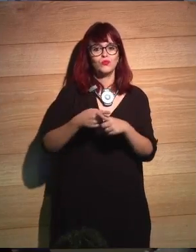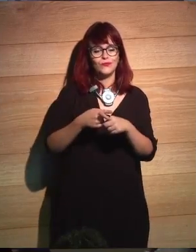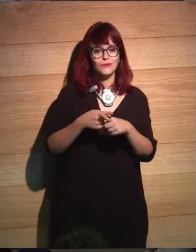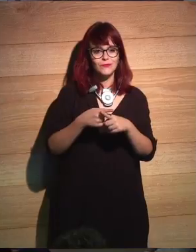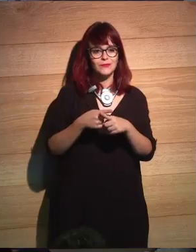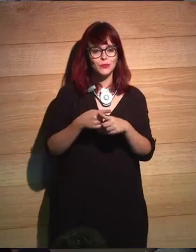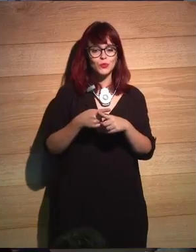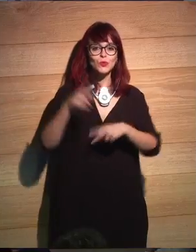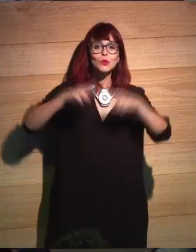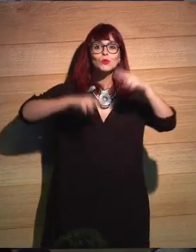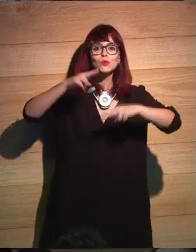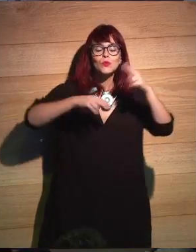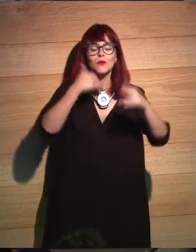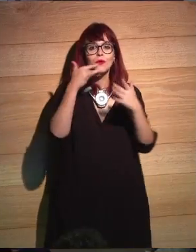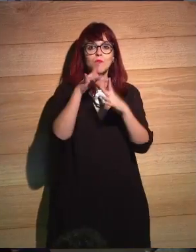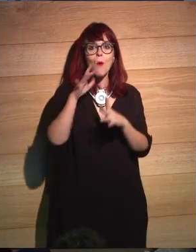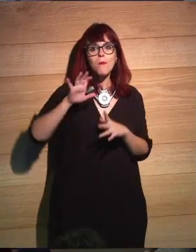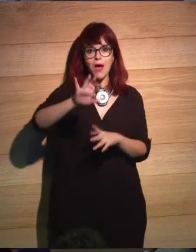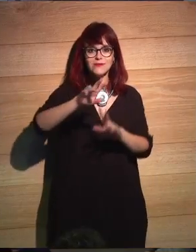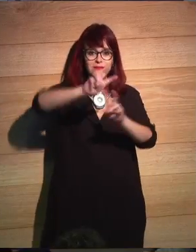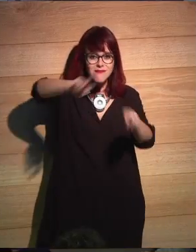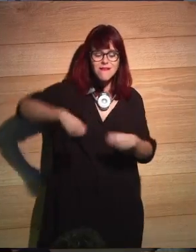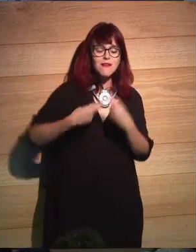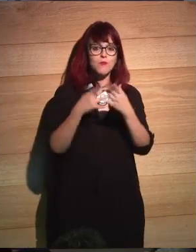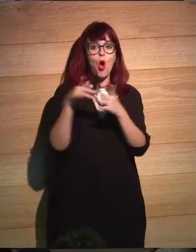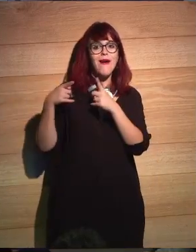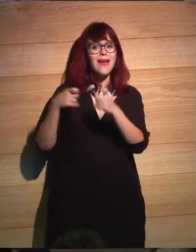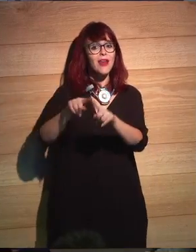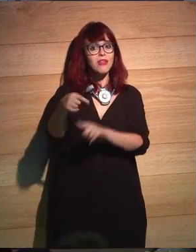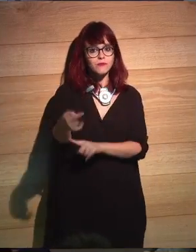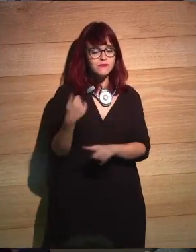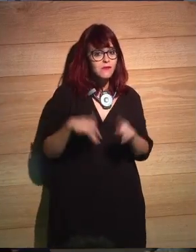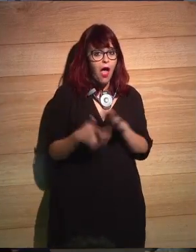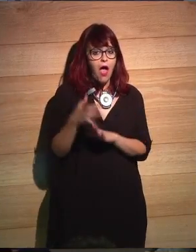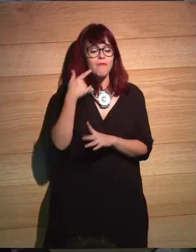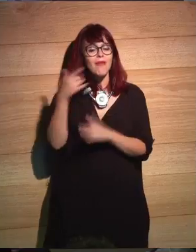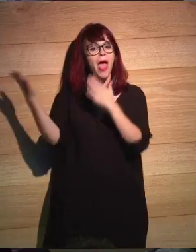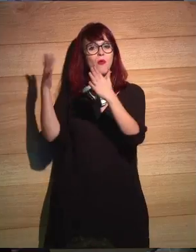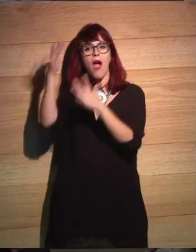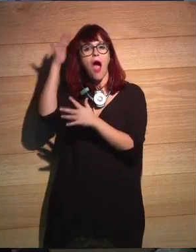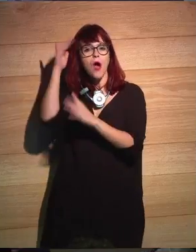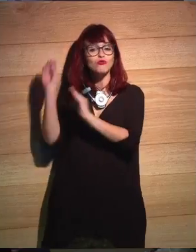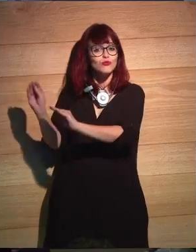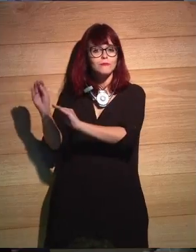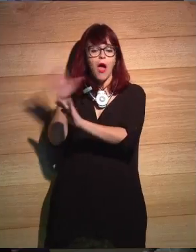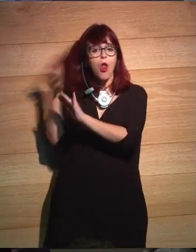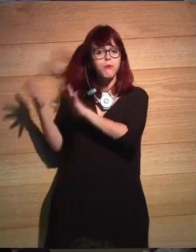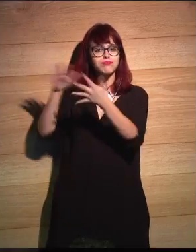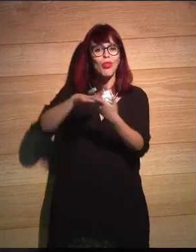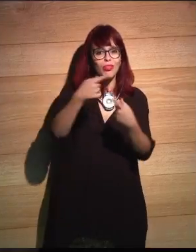country up again after the war has vanished, and it's now so much about material